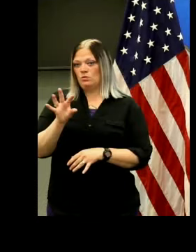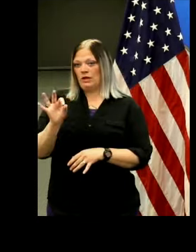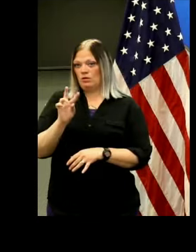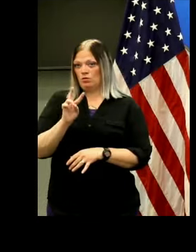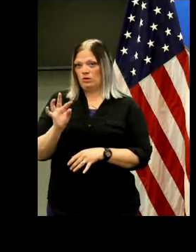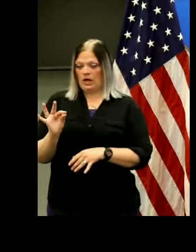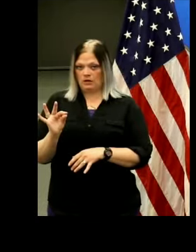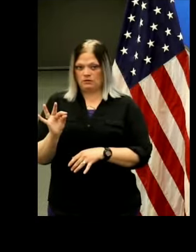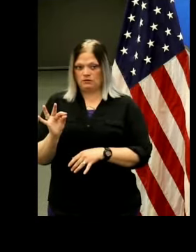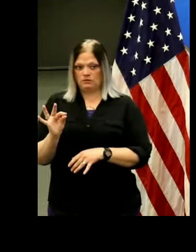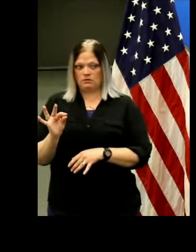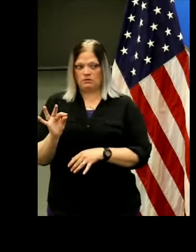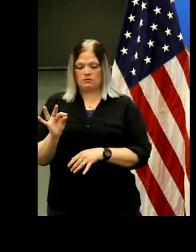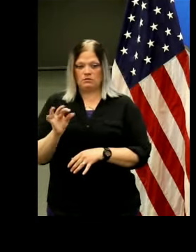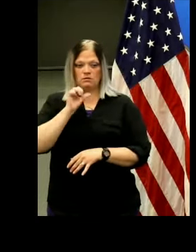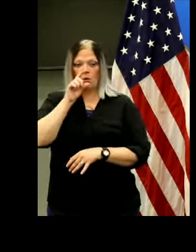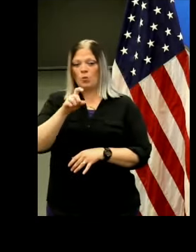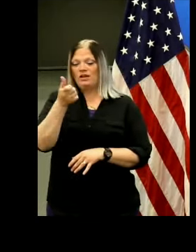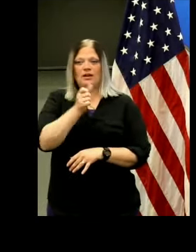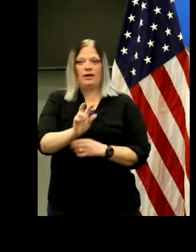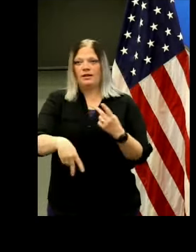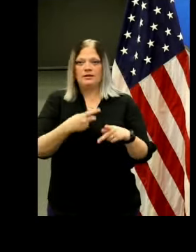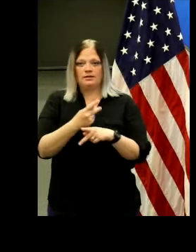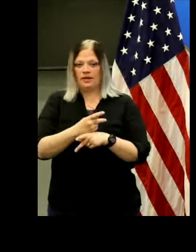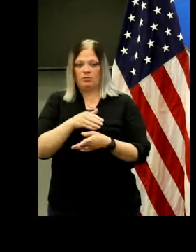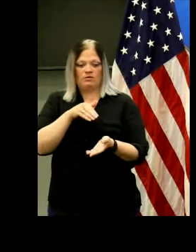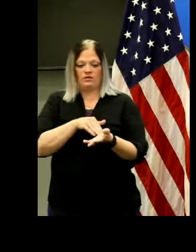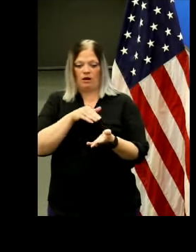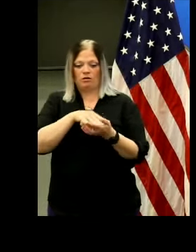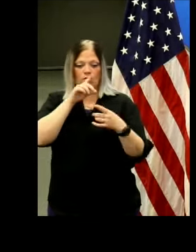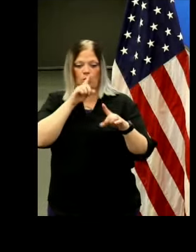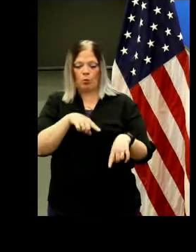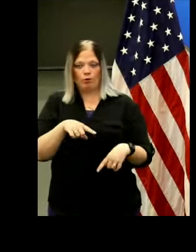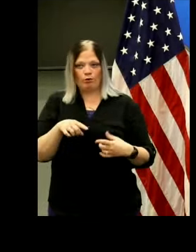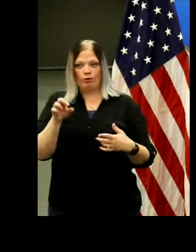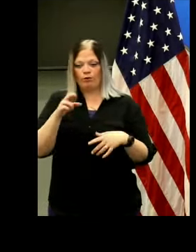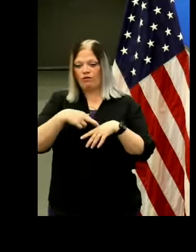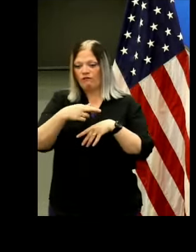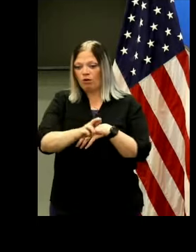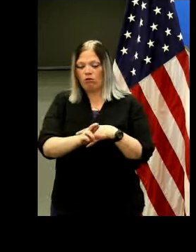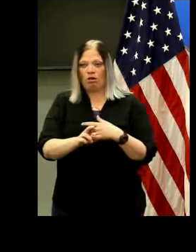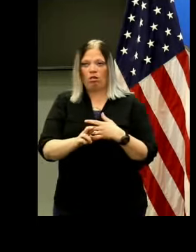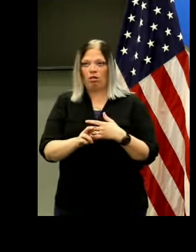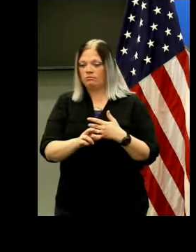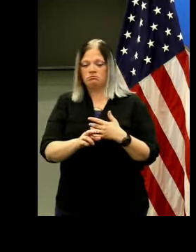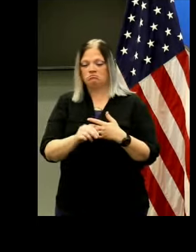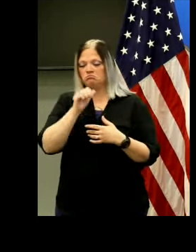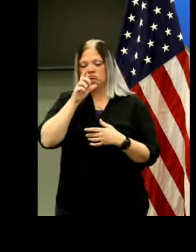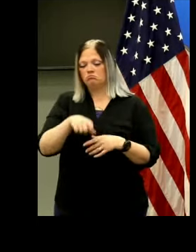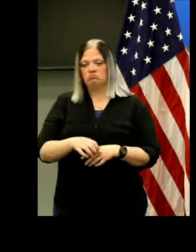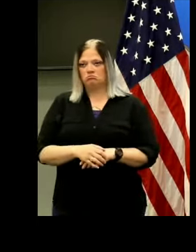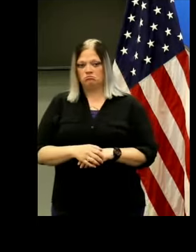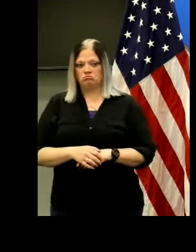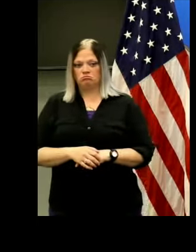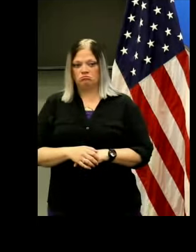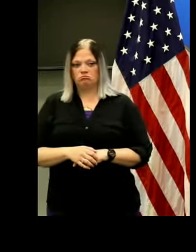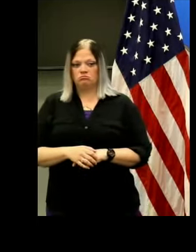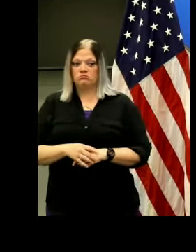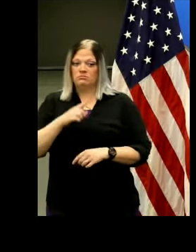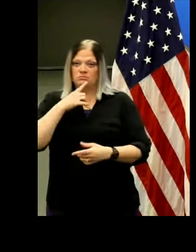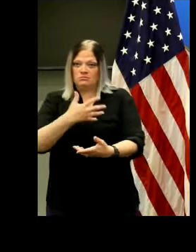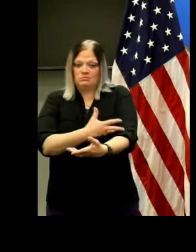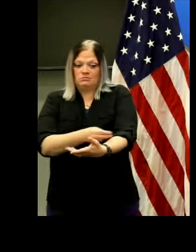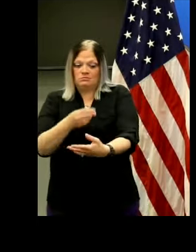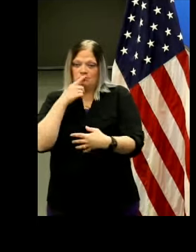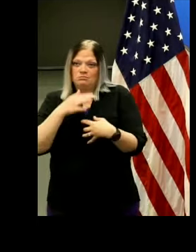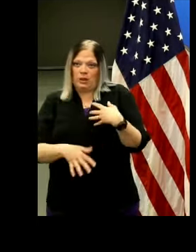858-2929. You don't need any type of physician's order or referral. So this is a phlebotomy, so we